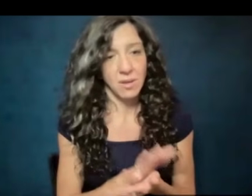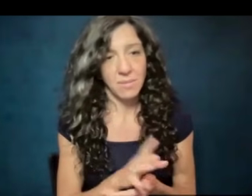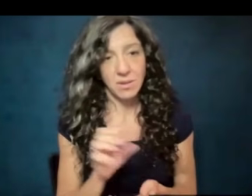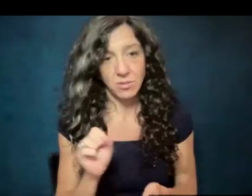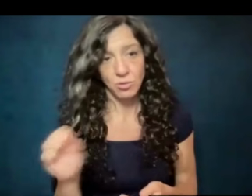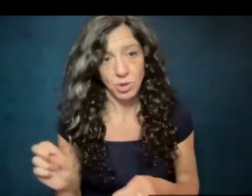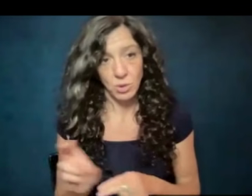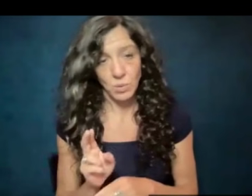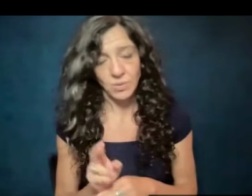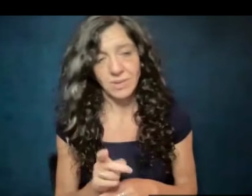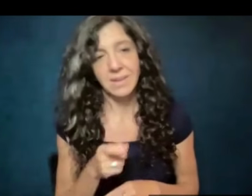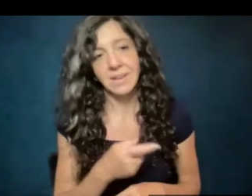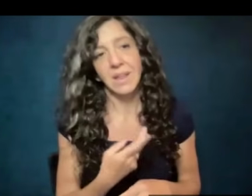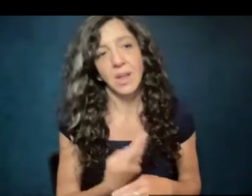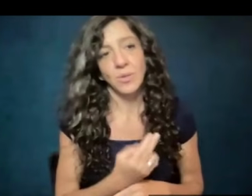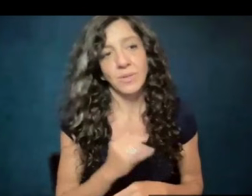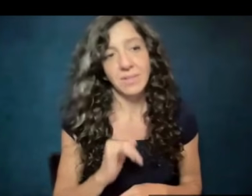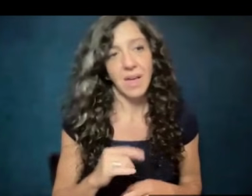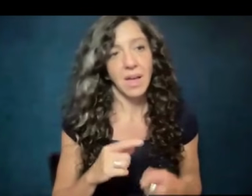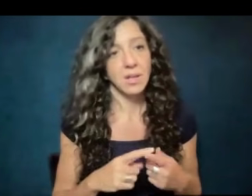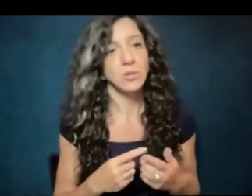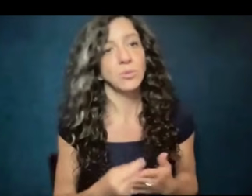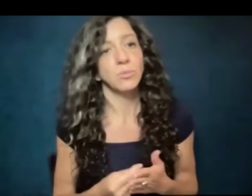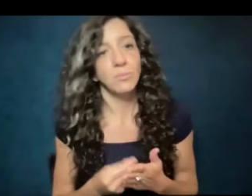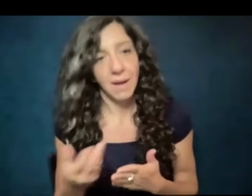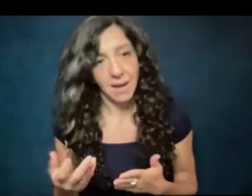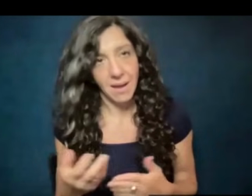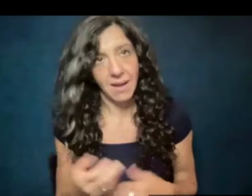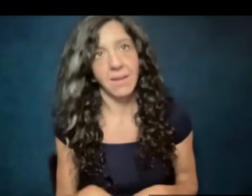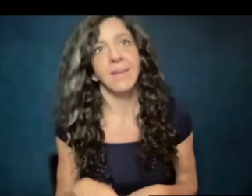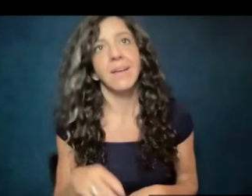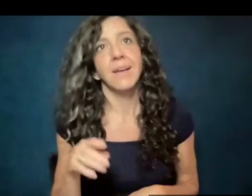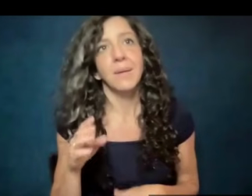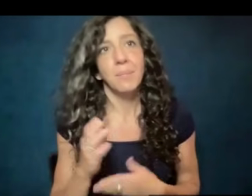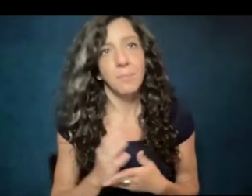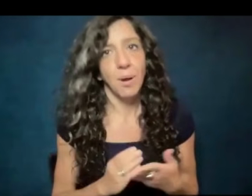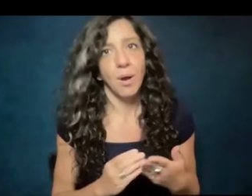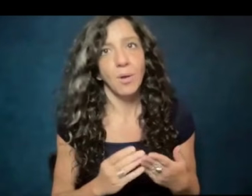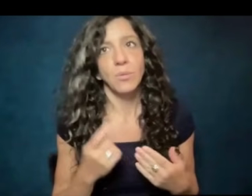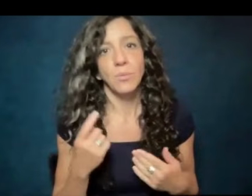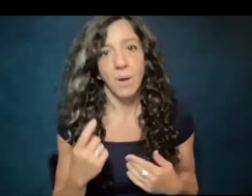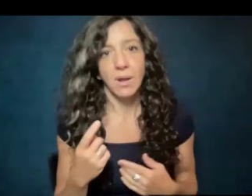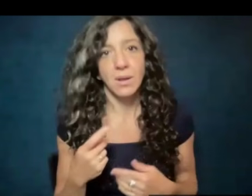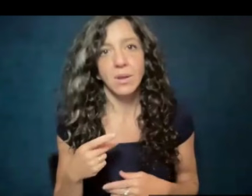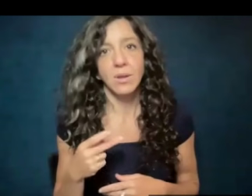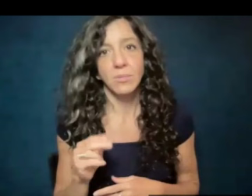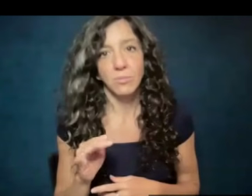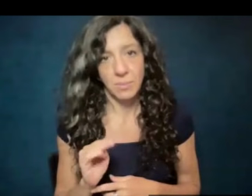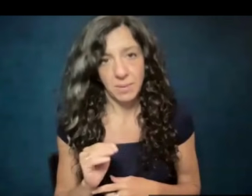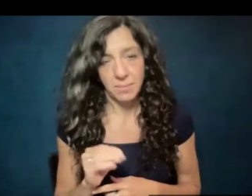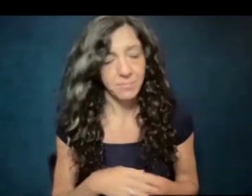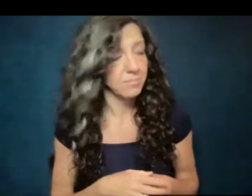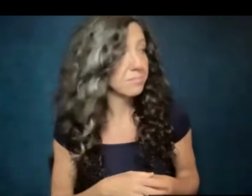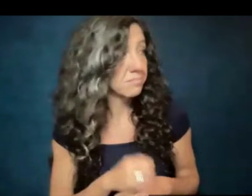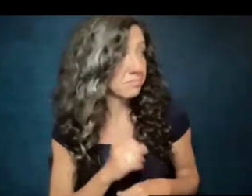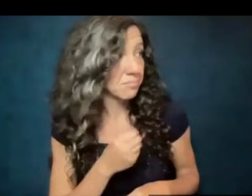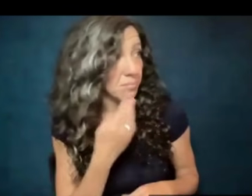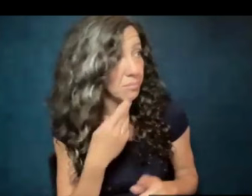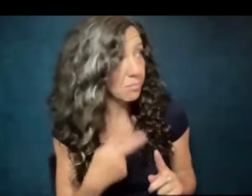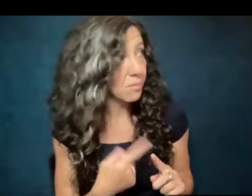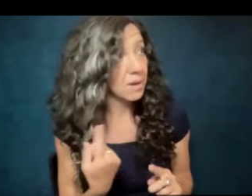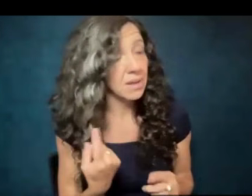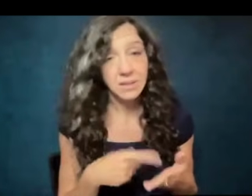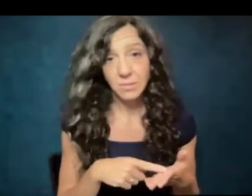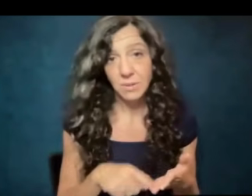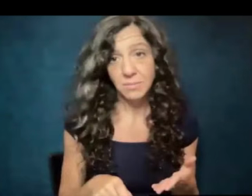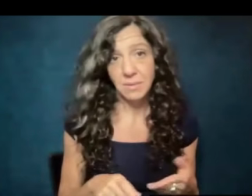mean that someone is paying that Part B premium. Right. And yes, that is a good point. Somebody is paying for that Part B premium. We don't